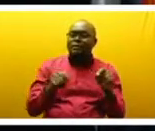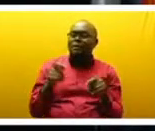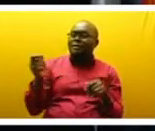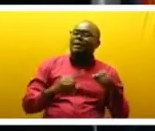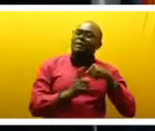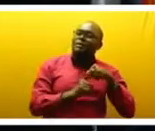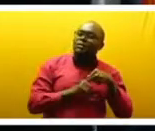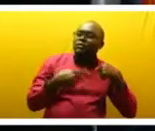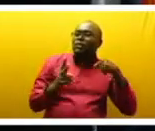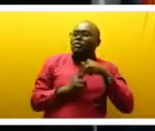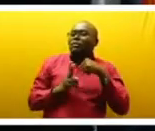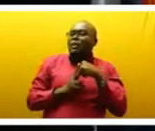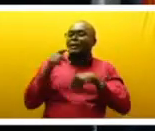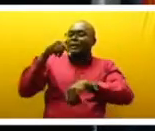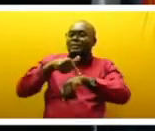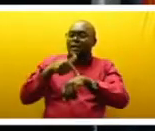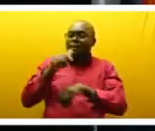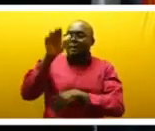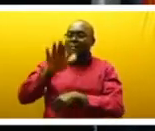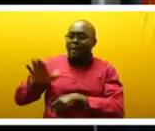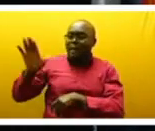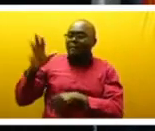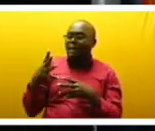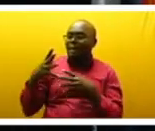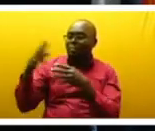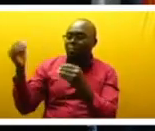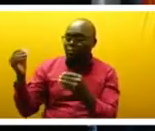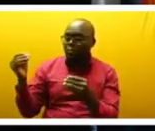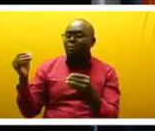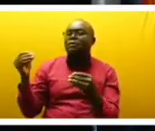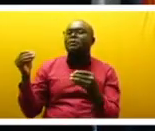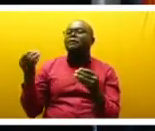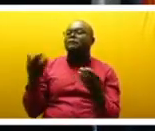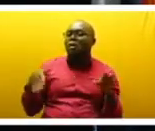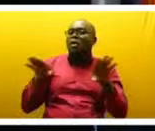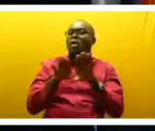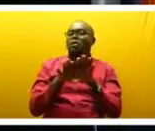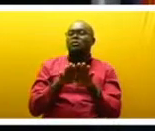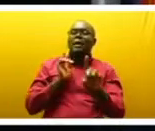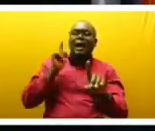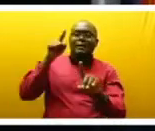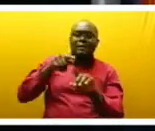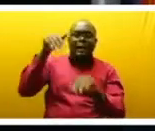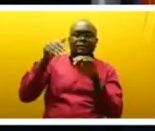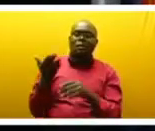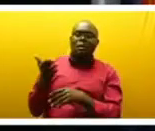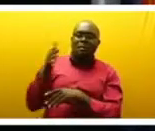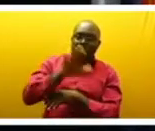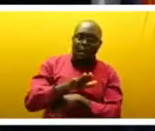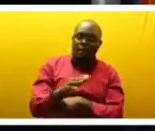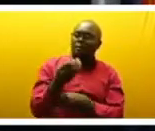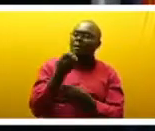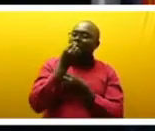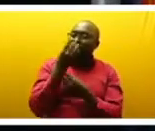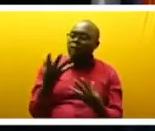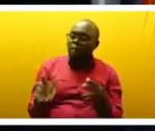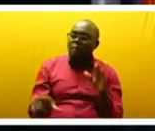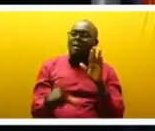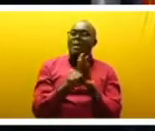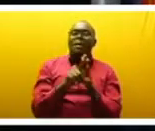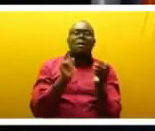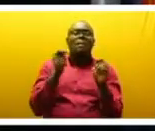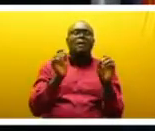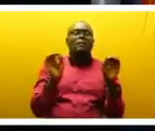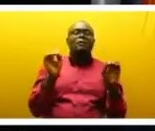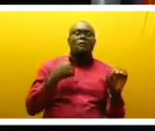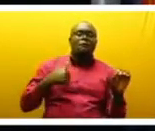as Parliament was going on recess Sendai. And so again, they'll come and tell you the law was not amended for us